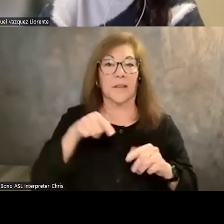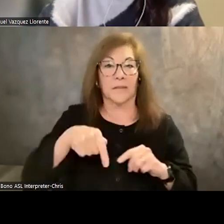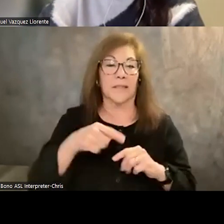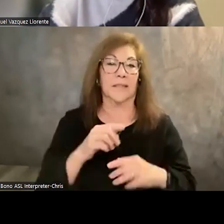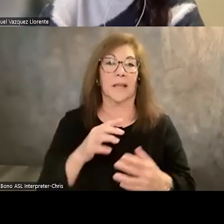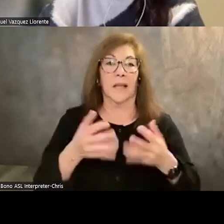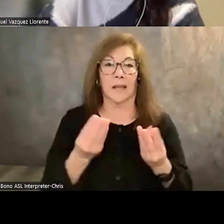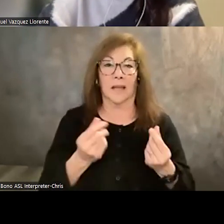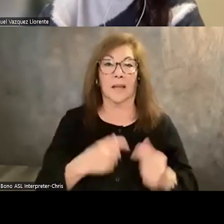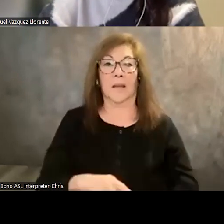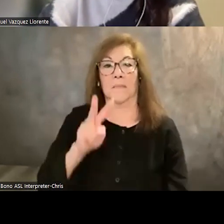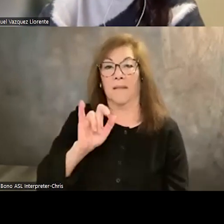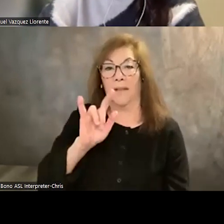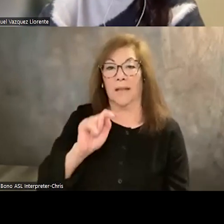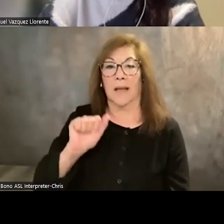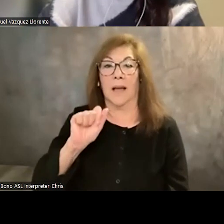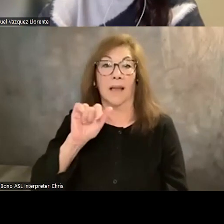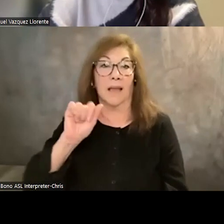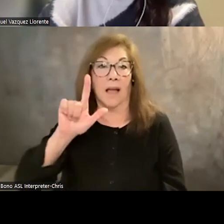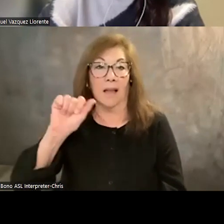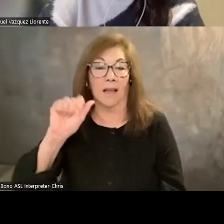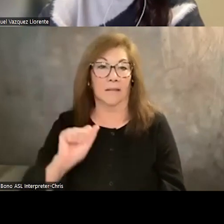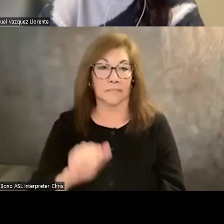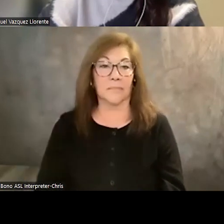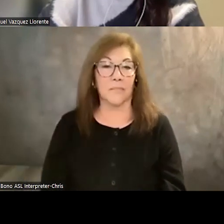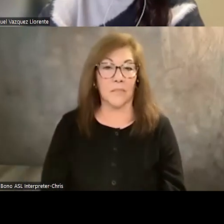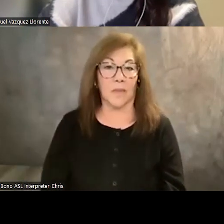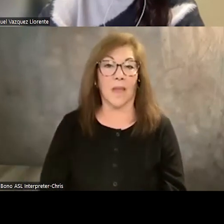My name is Violetta Ayala, and